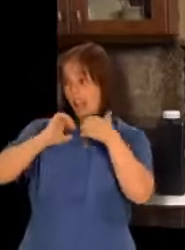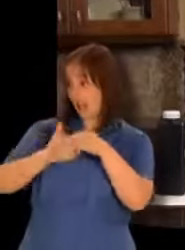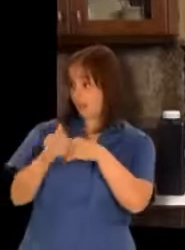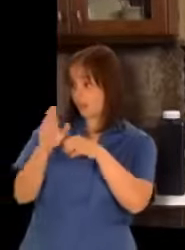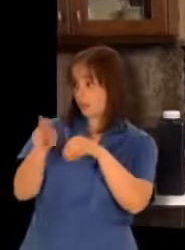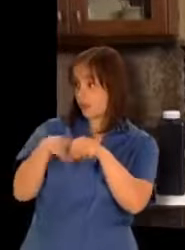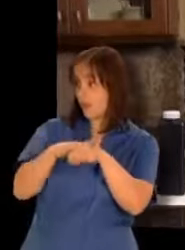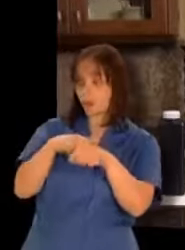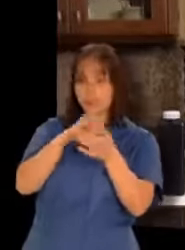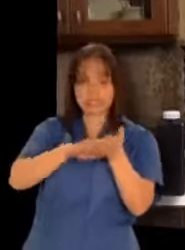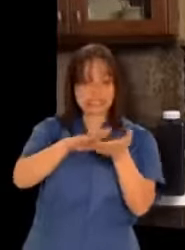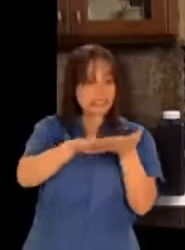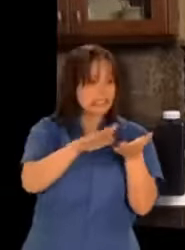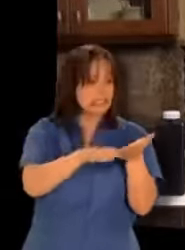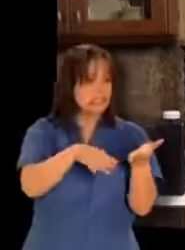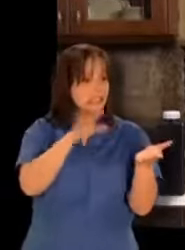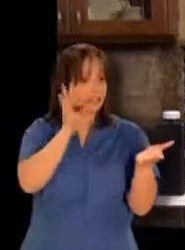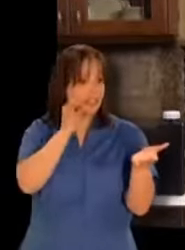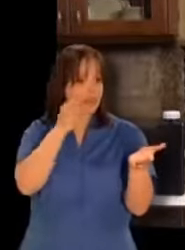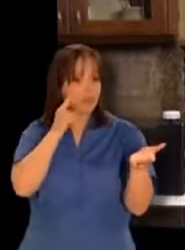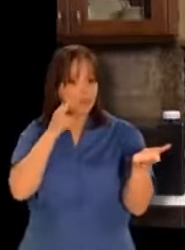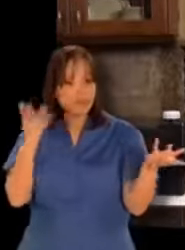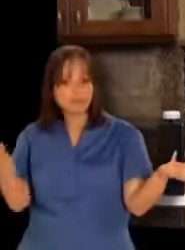normally clean your fruits and vegetables at home?